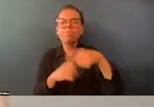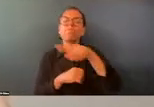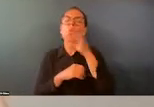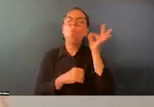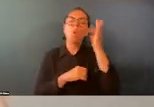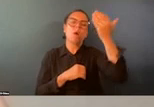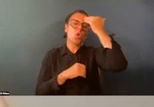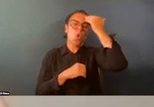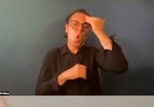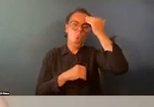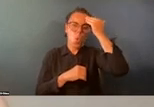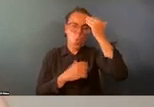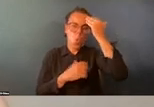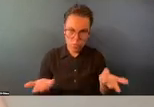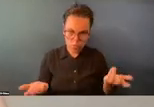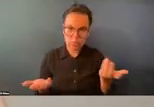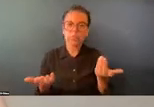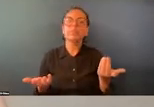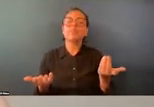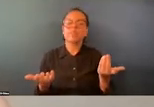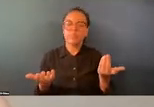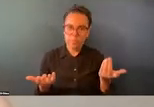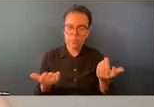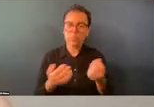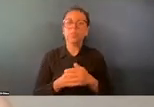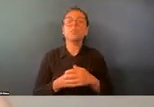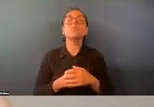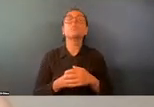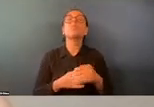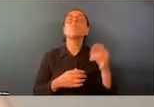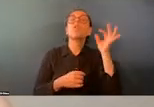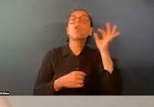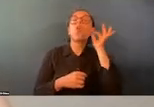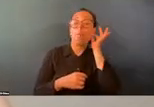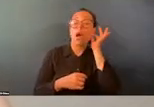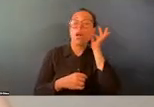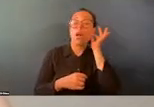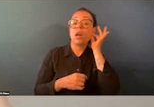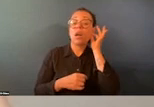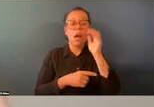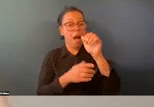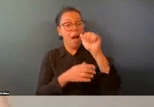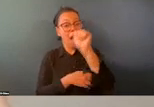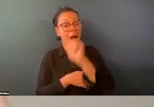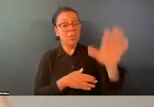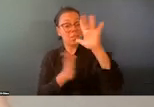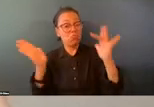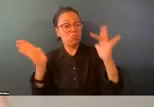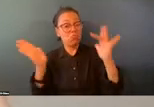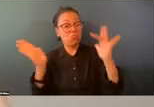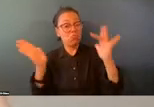challenges posed by climate change. Women, Food and Climate Change in Central